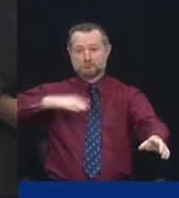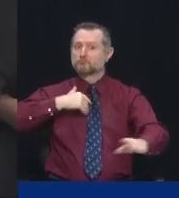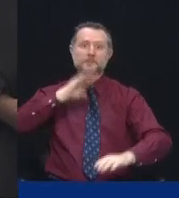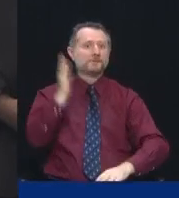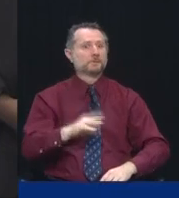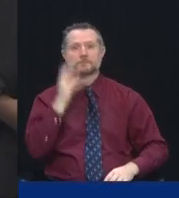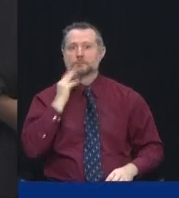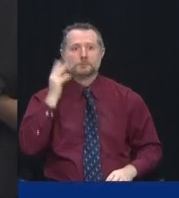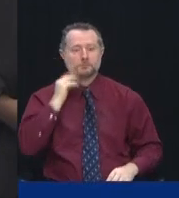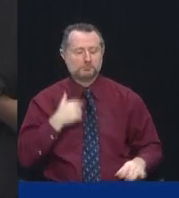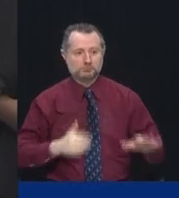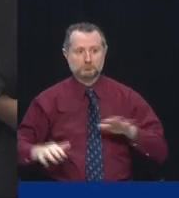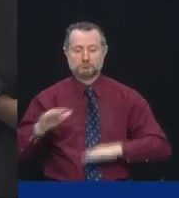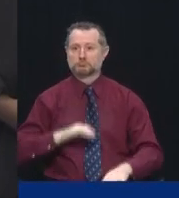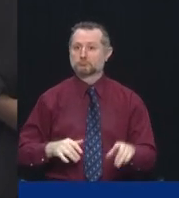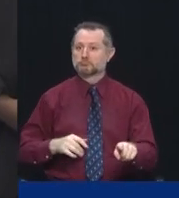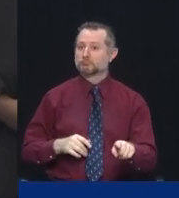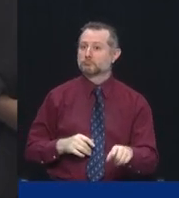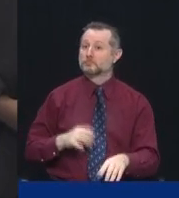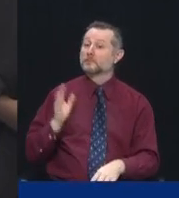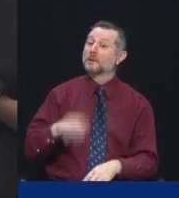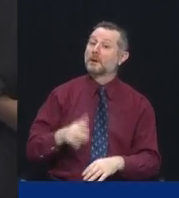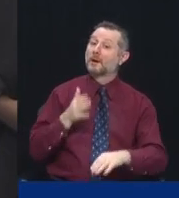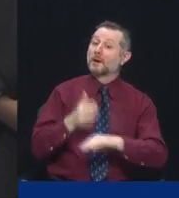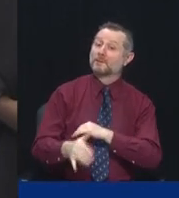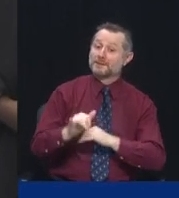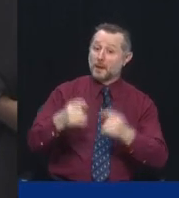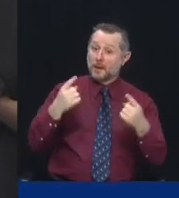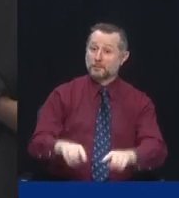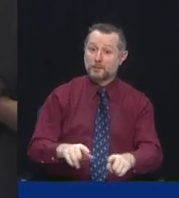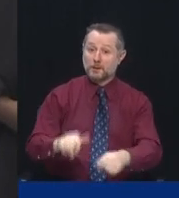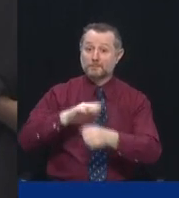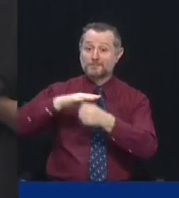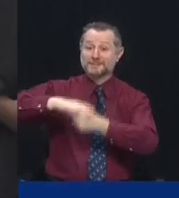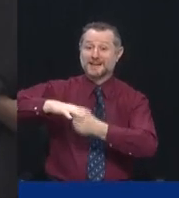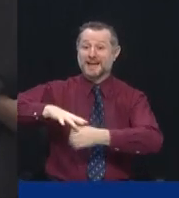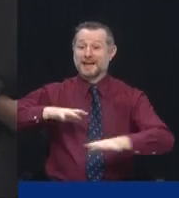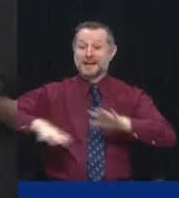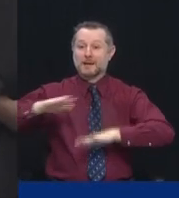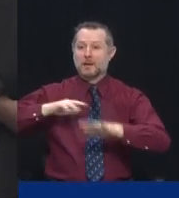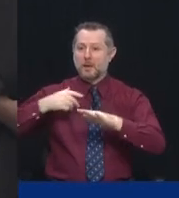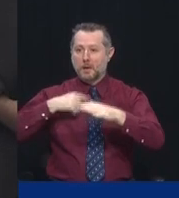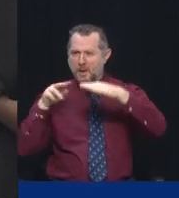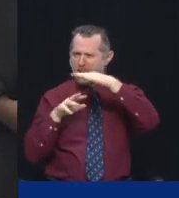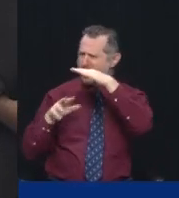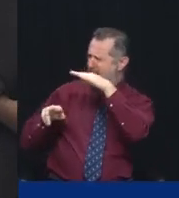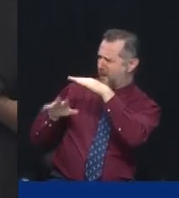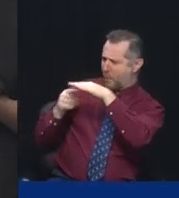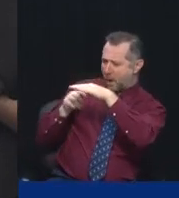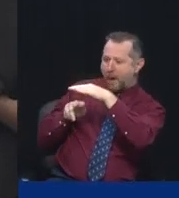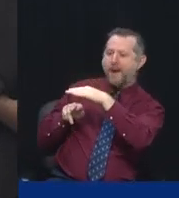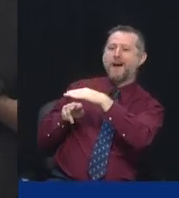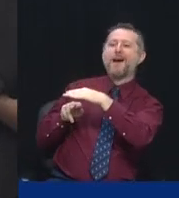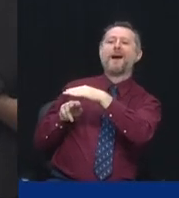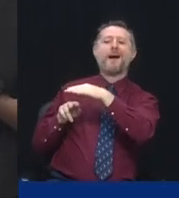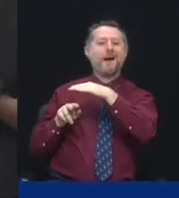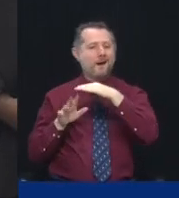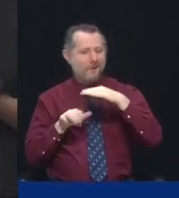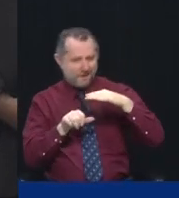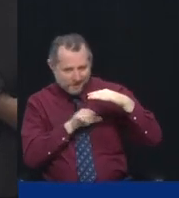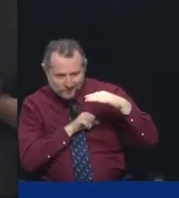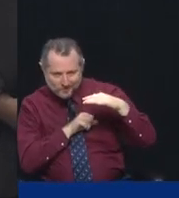see what a person is made of, frankly, when the pressure is on. And I can tell you a better partner I did